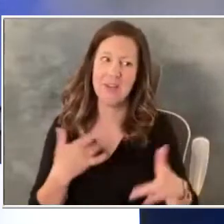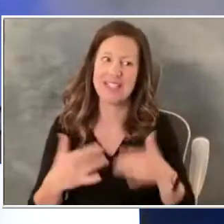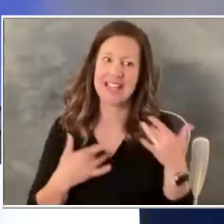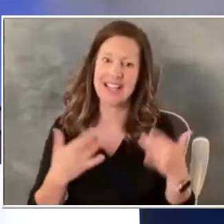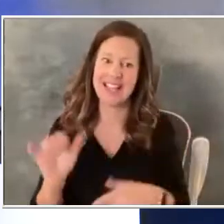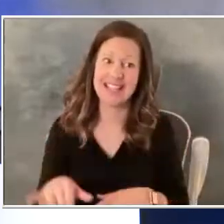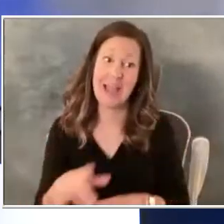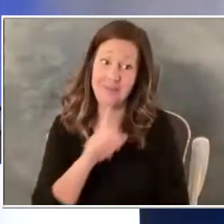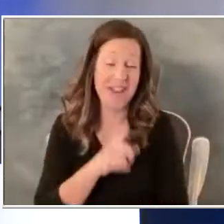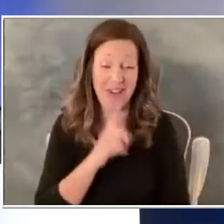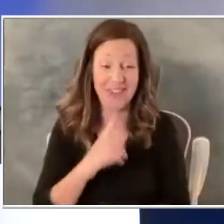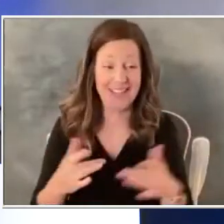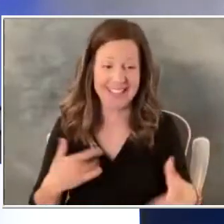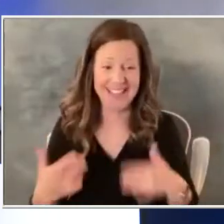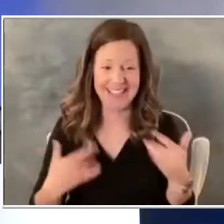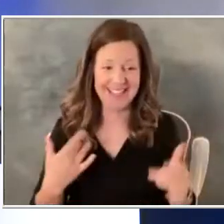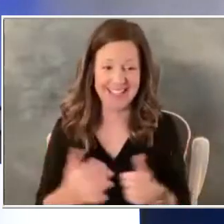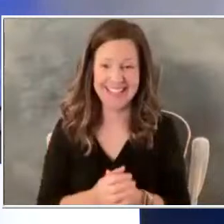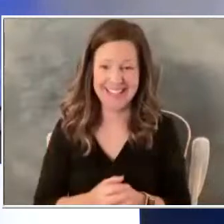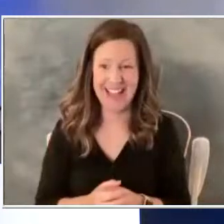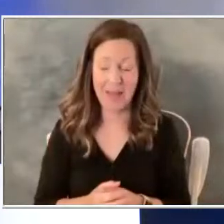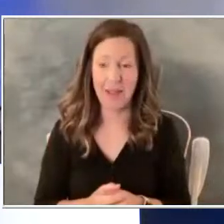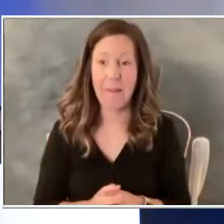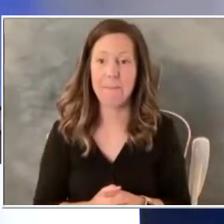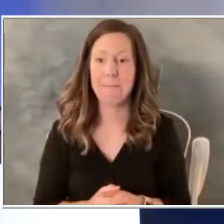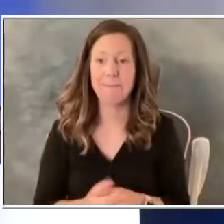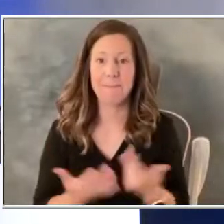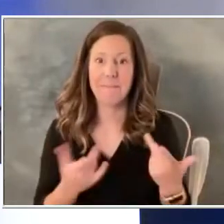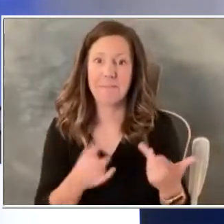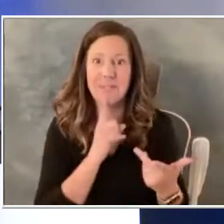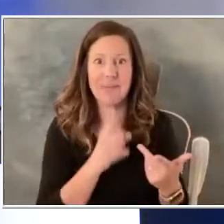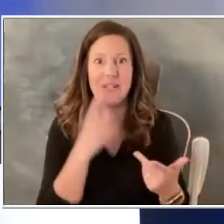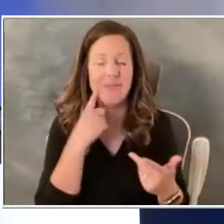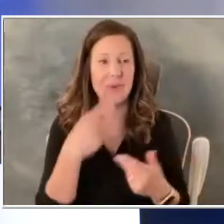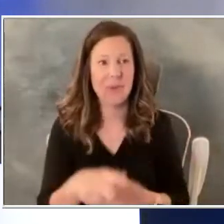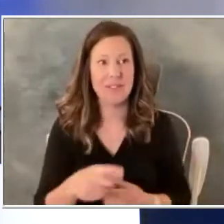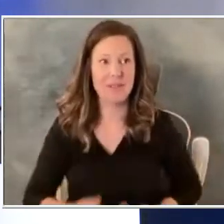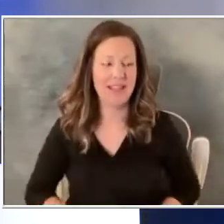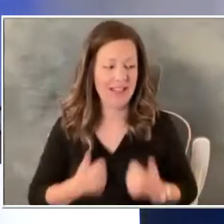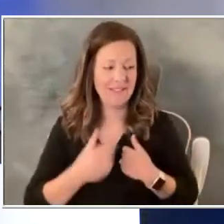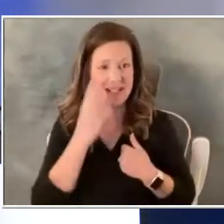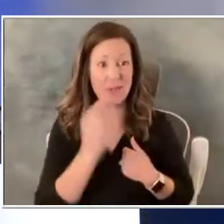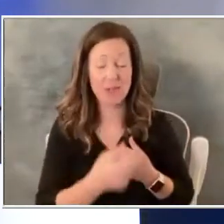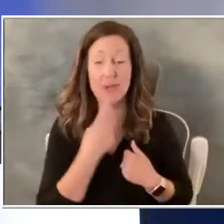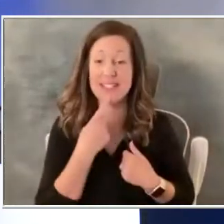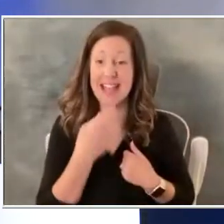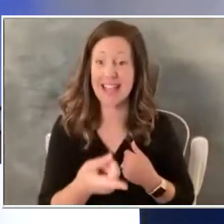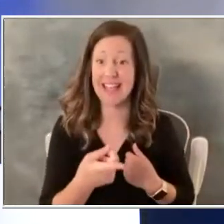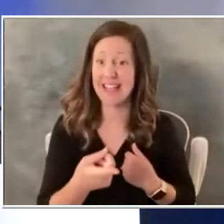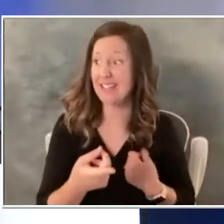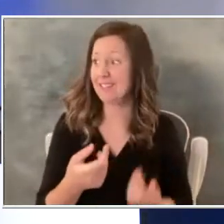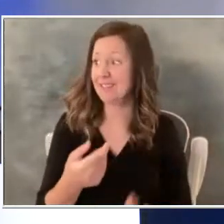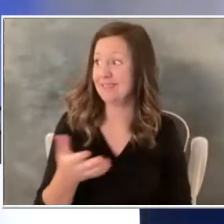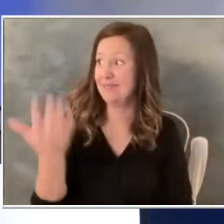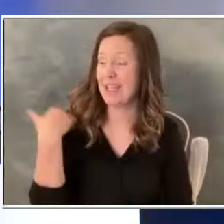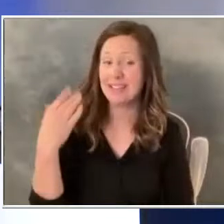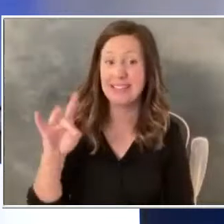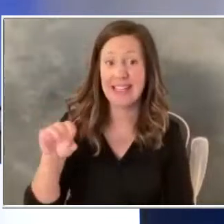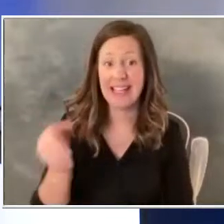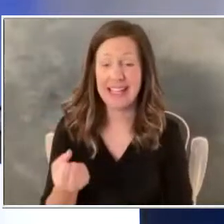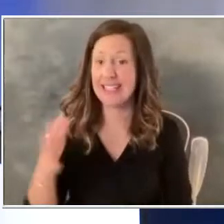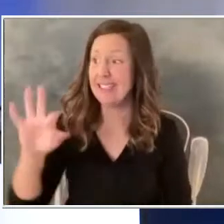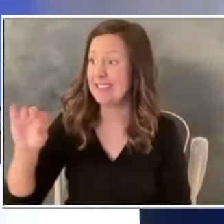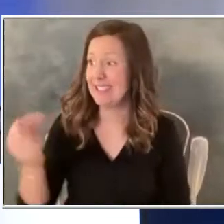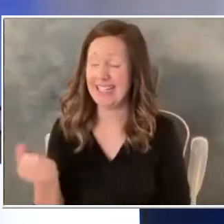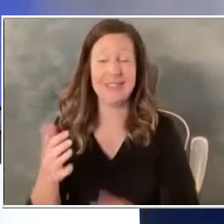mean, just to live through, like you said, you go back and you say the 90s, but go back to the 80s, and then you go through each decade, and just how